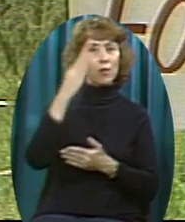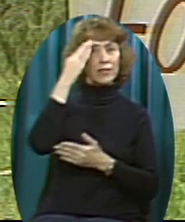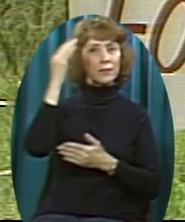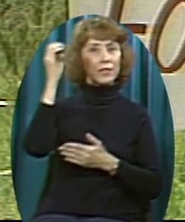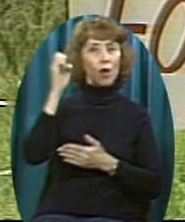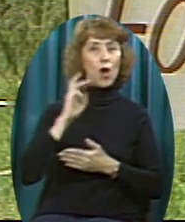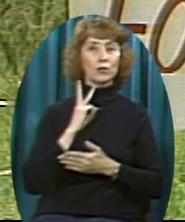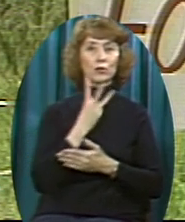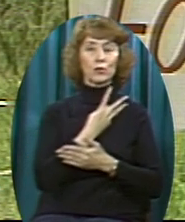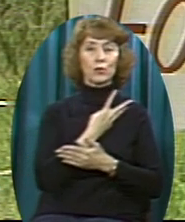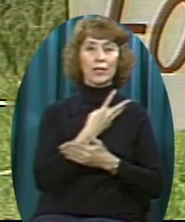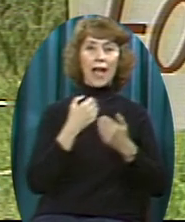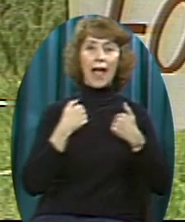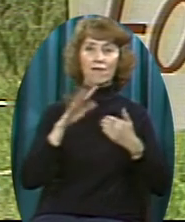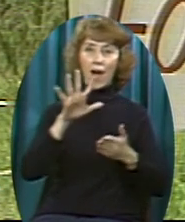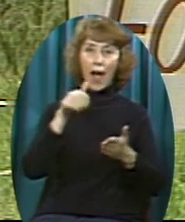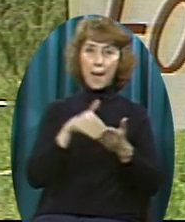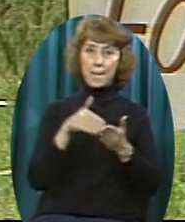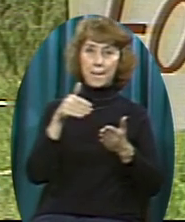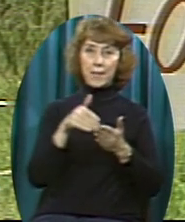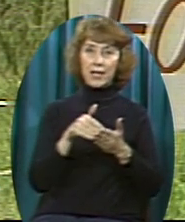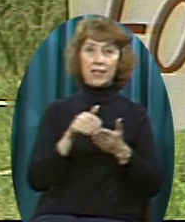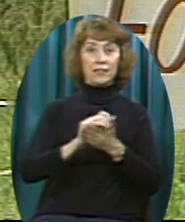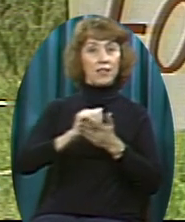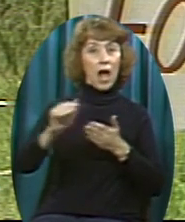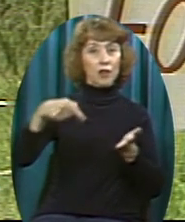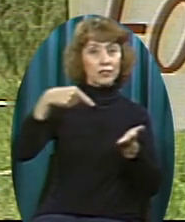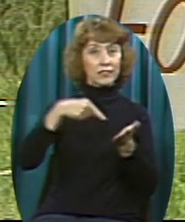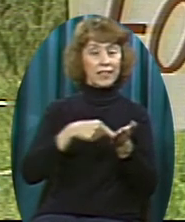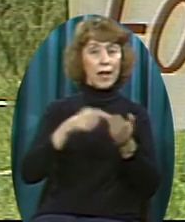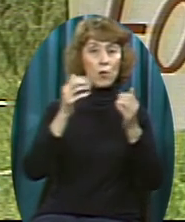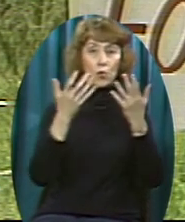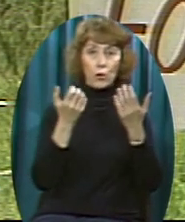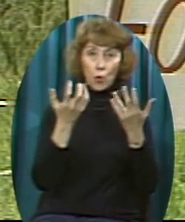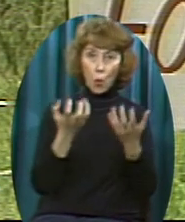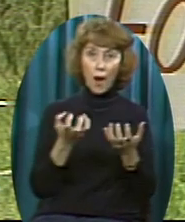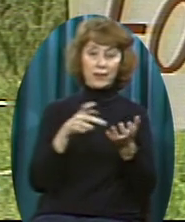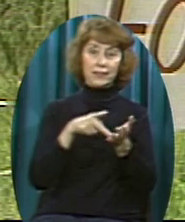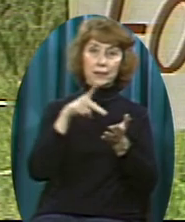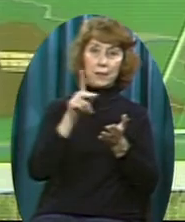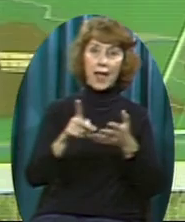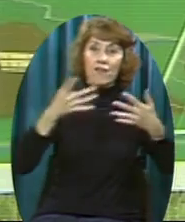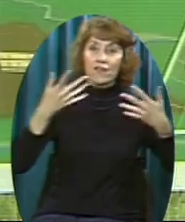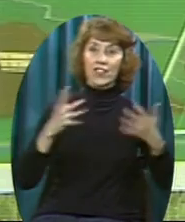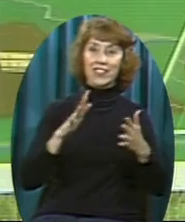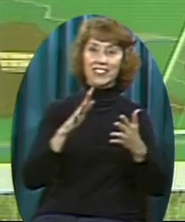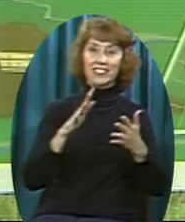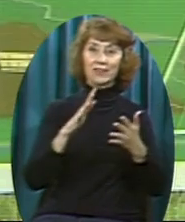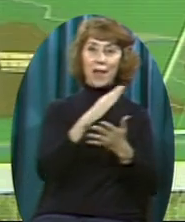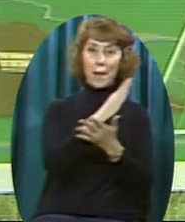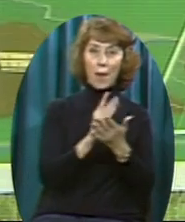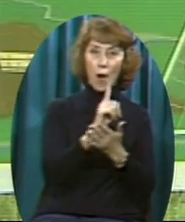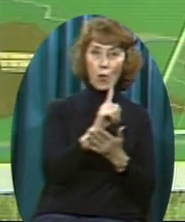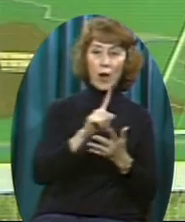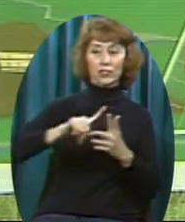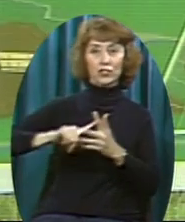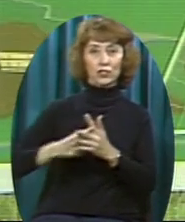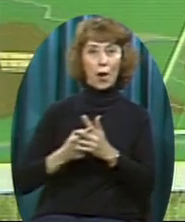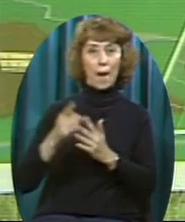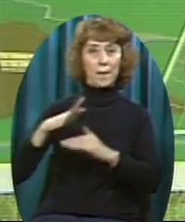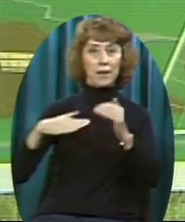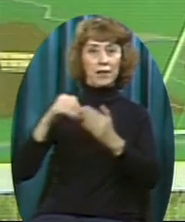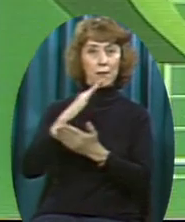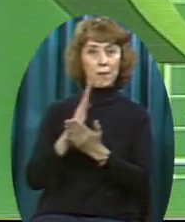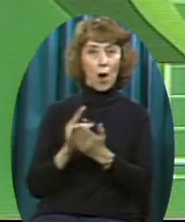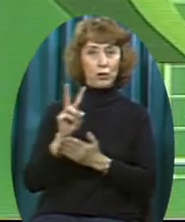of a $5 million indebtedness that we wanted to pay off and move on to Phase 2. So we sectioned off 500 acres for that